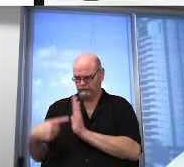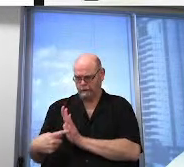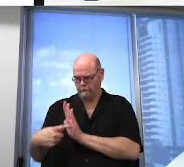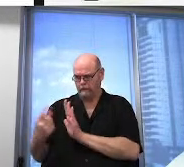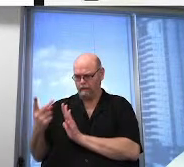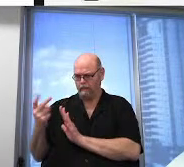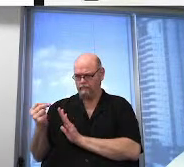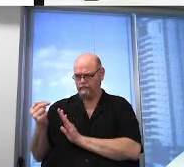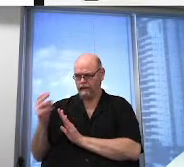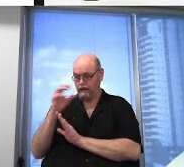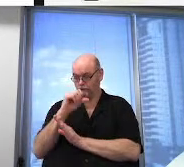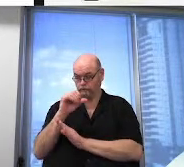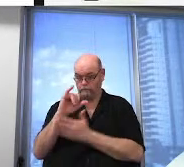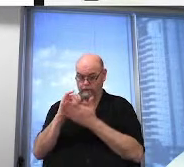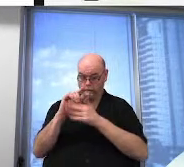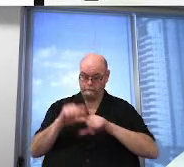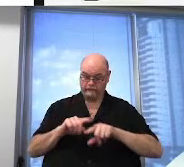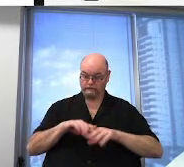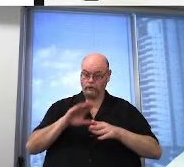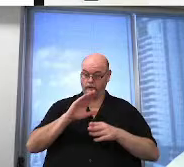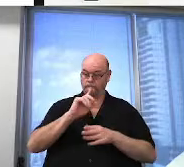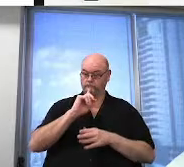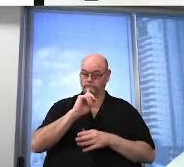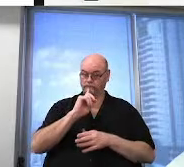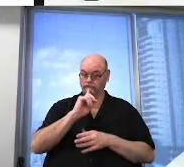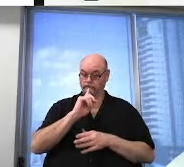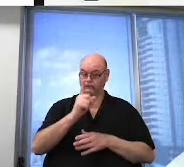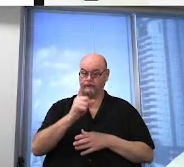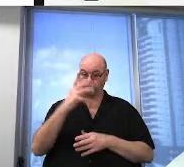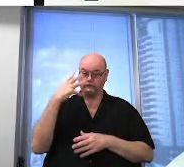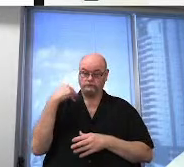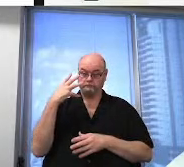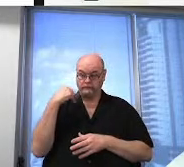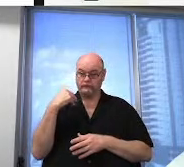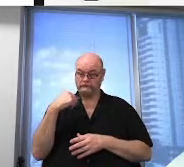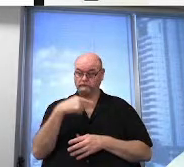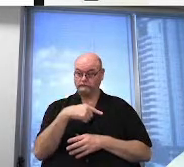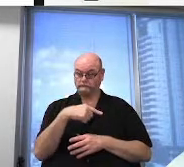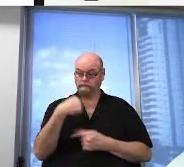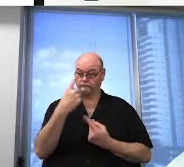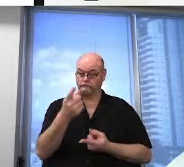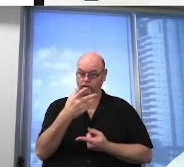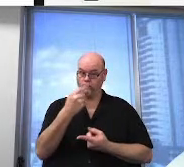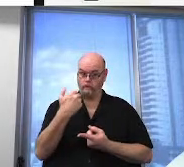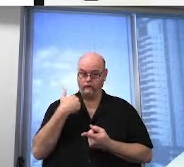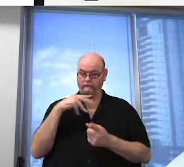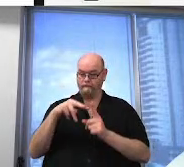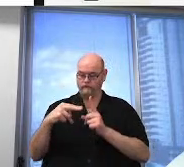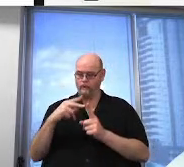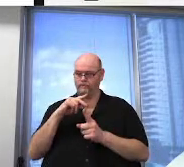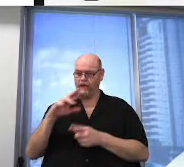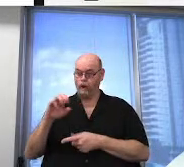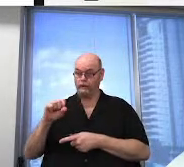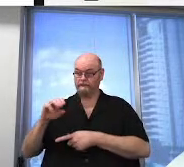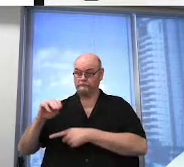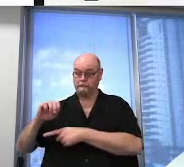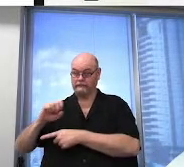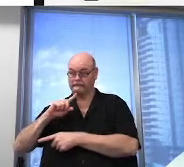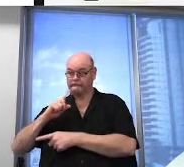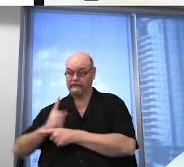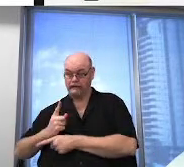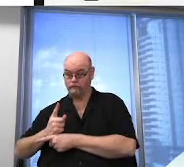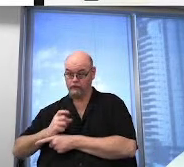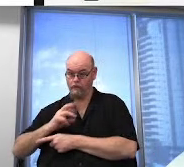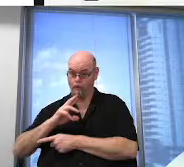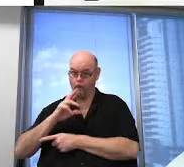example. And then I assume based on the experience you've had with actual, Luma's got a view on, is that RS mean